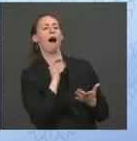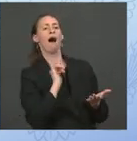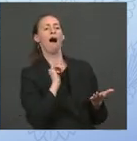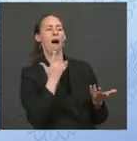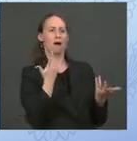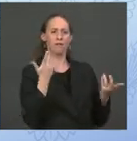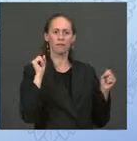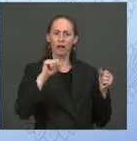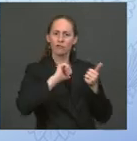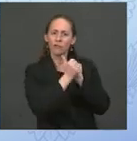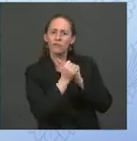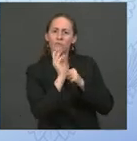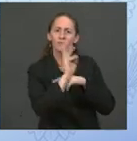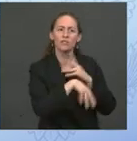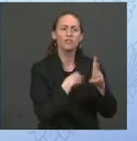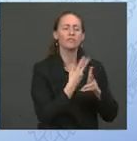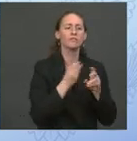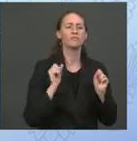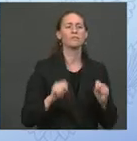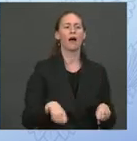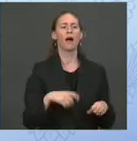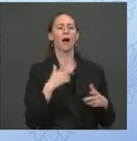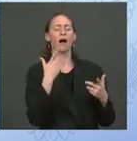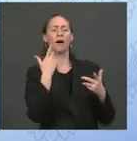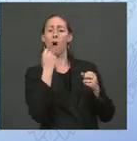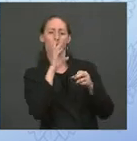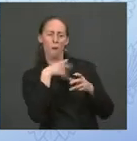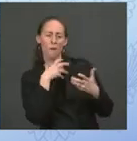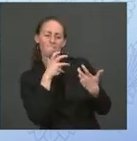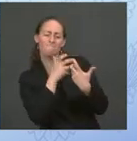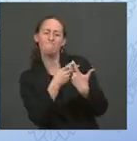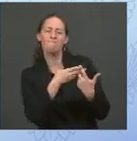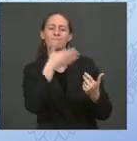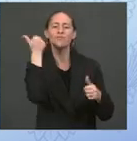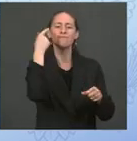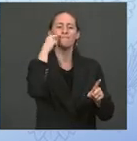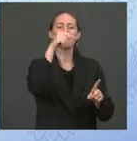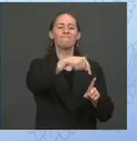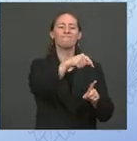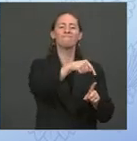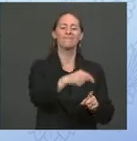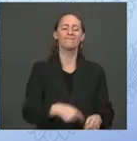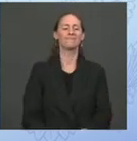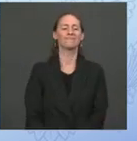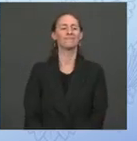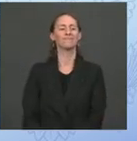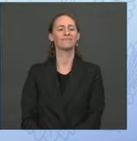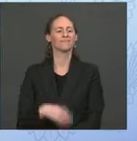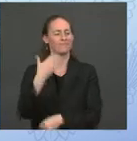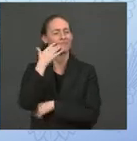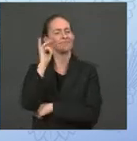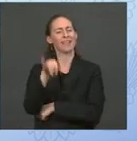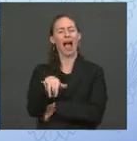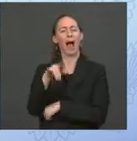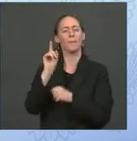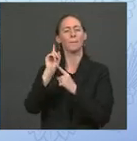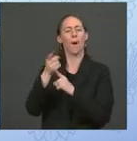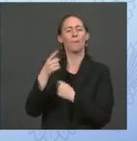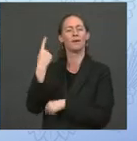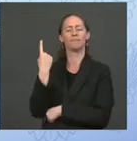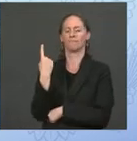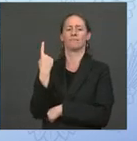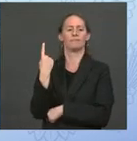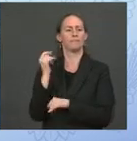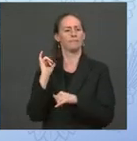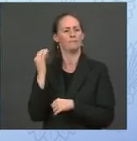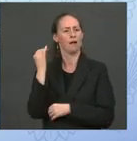a little better for her. A time that when you realized that no one was going to do the hard